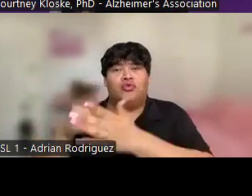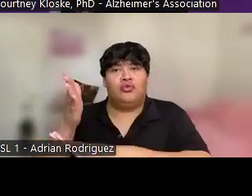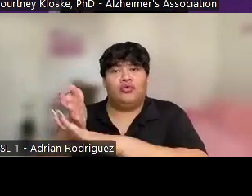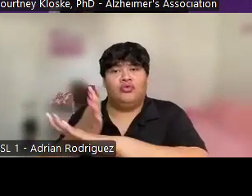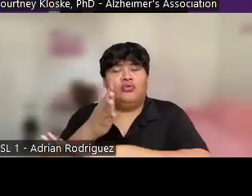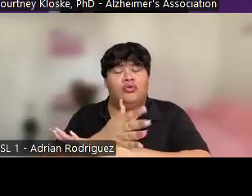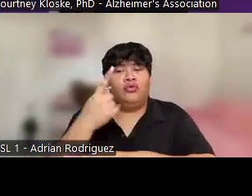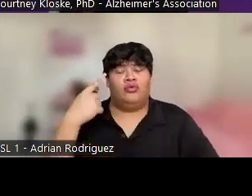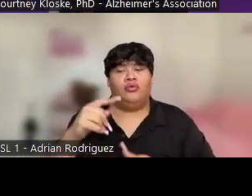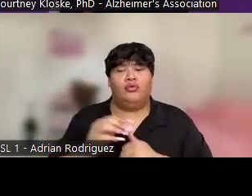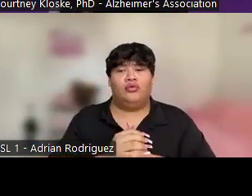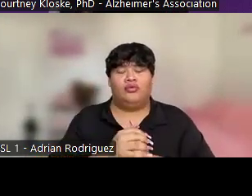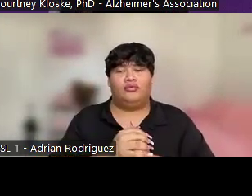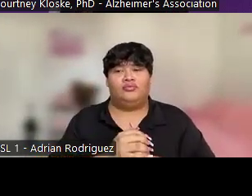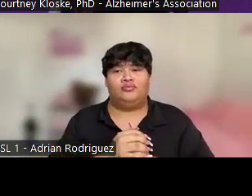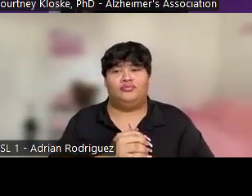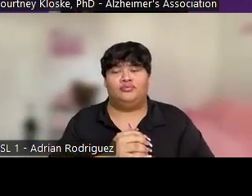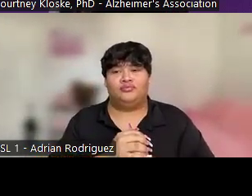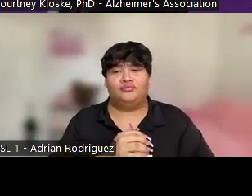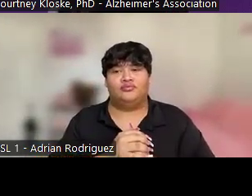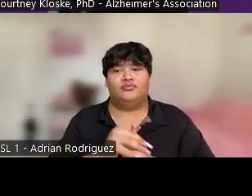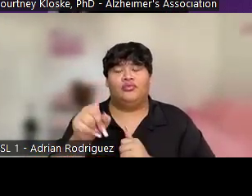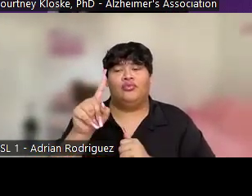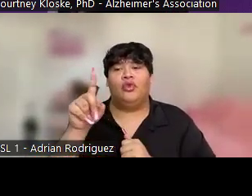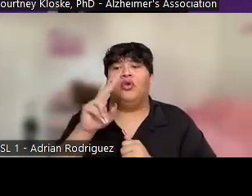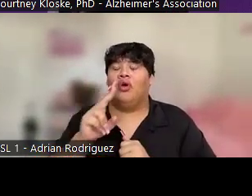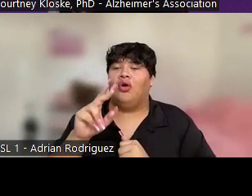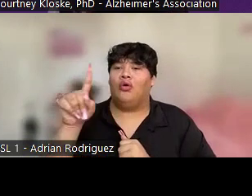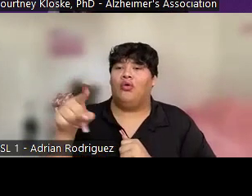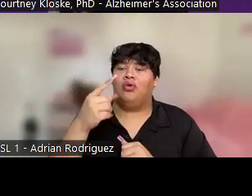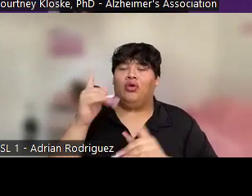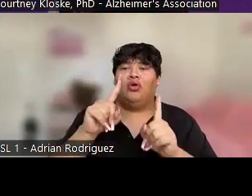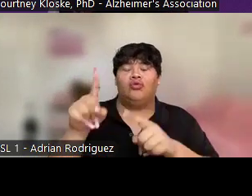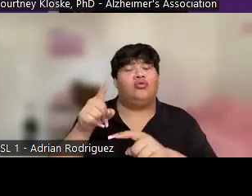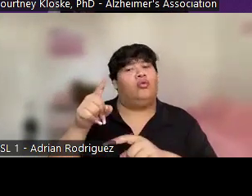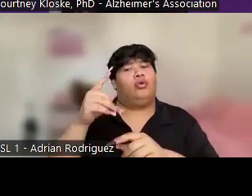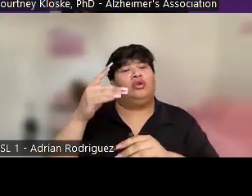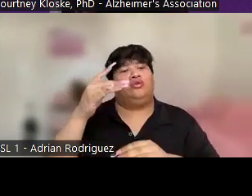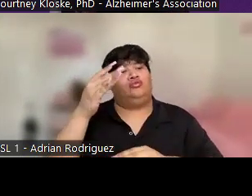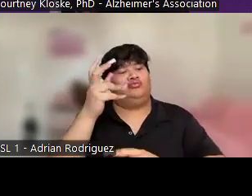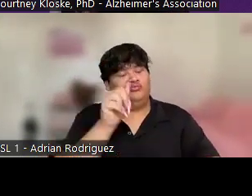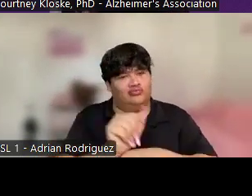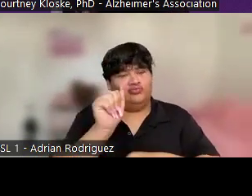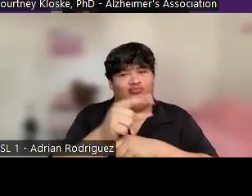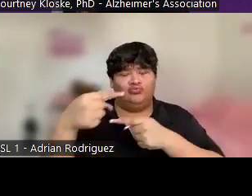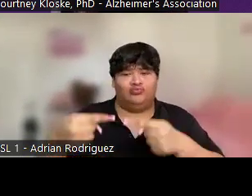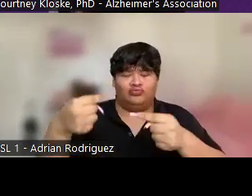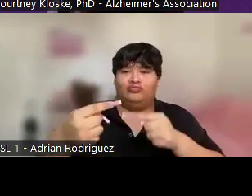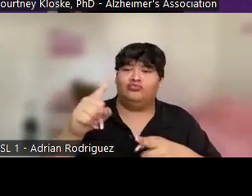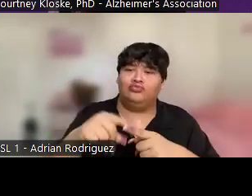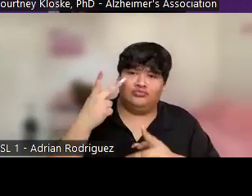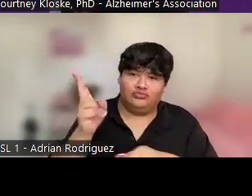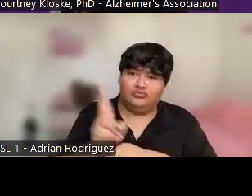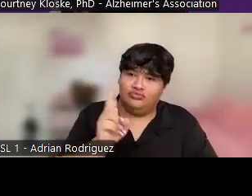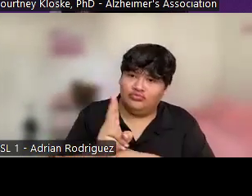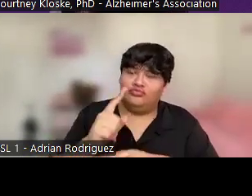cognitive impairment and mild dementia. There are currently ongoing clinical trials for these to be used in